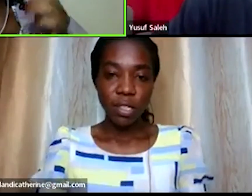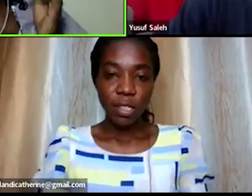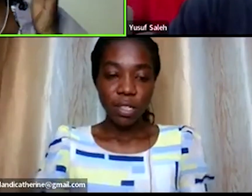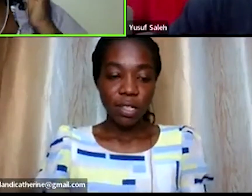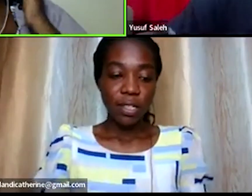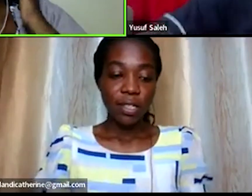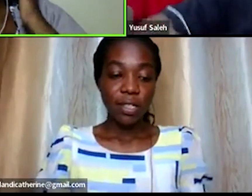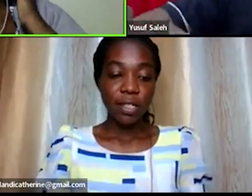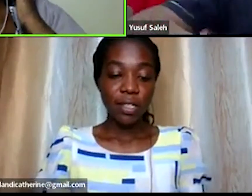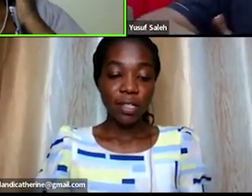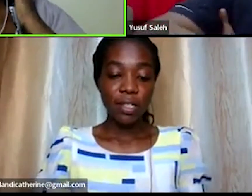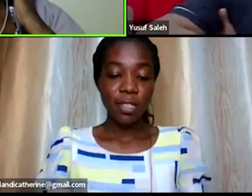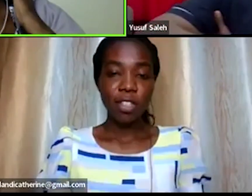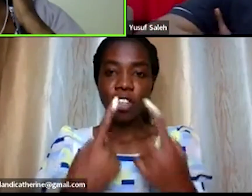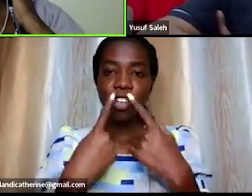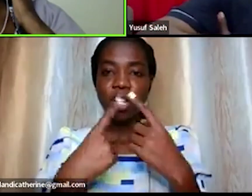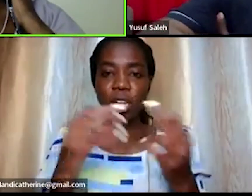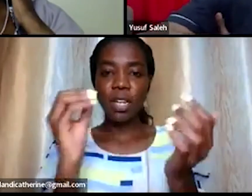Speak again.